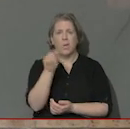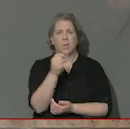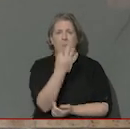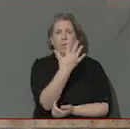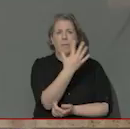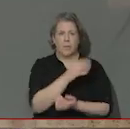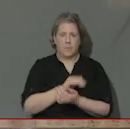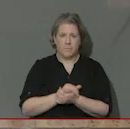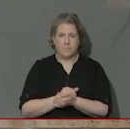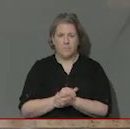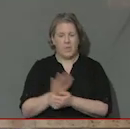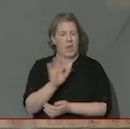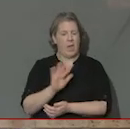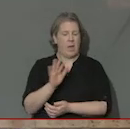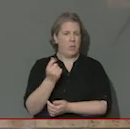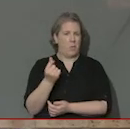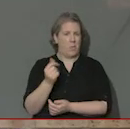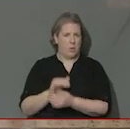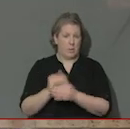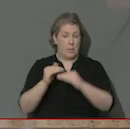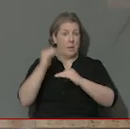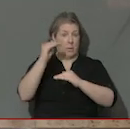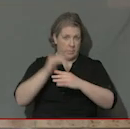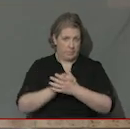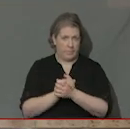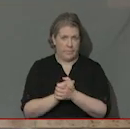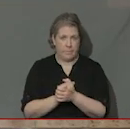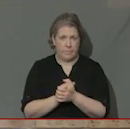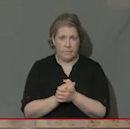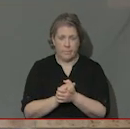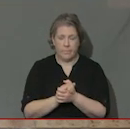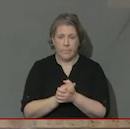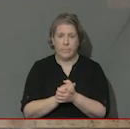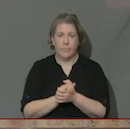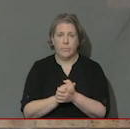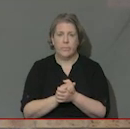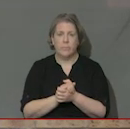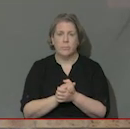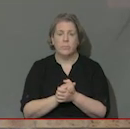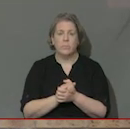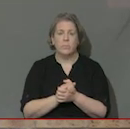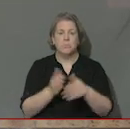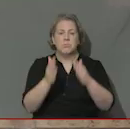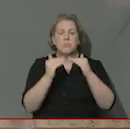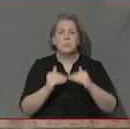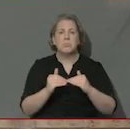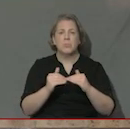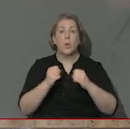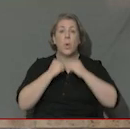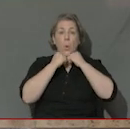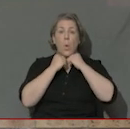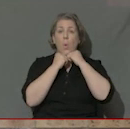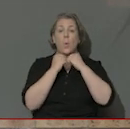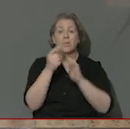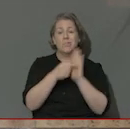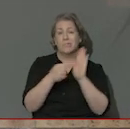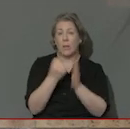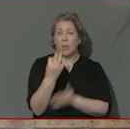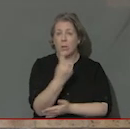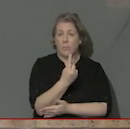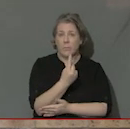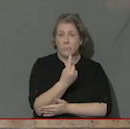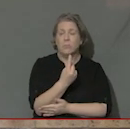R1.55 was the average price, above the average price. Then they say on the 31st of August,